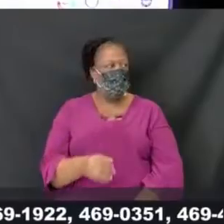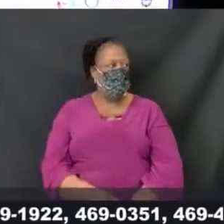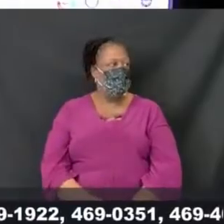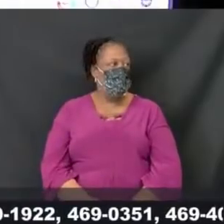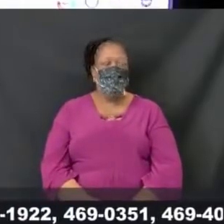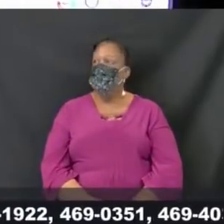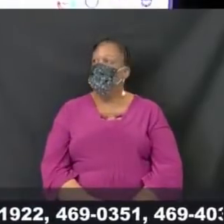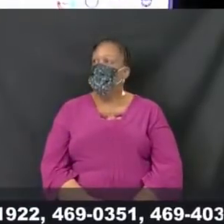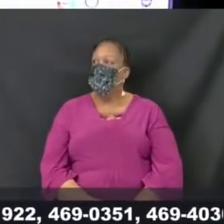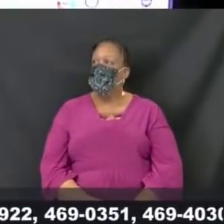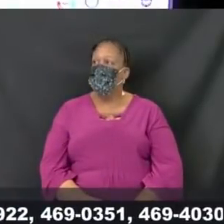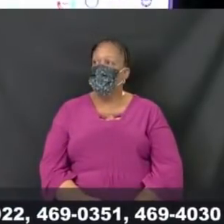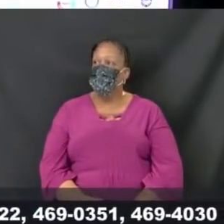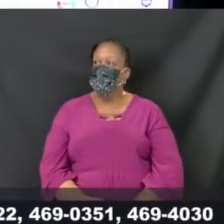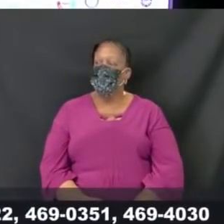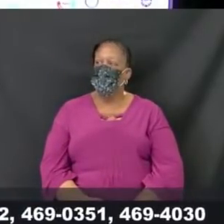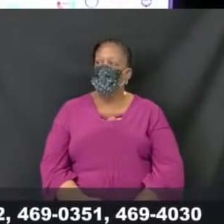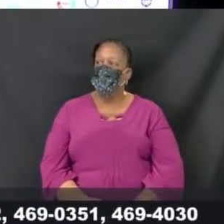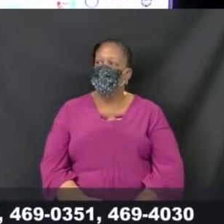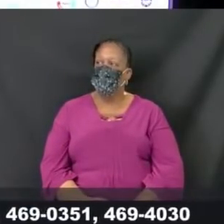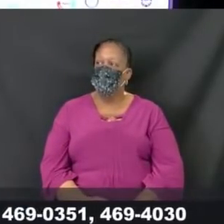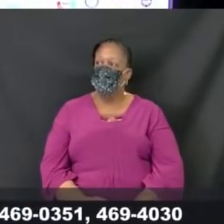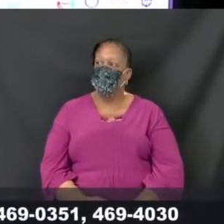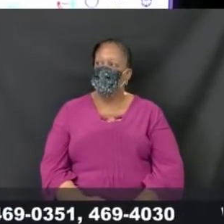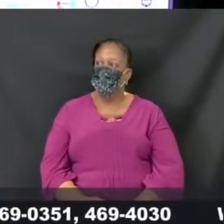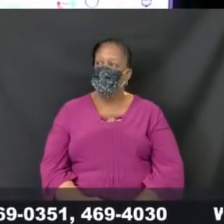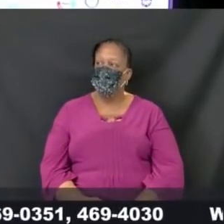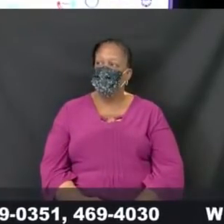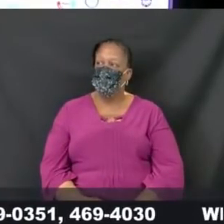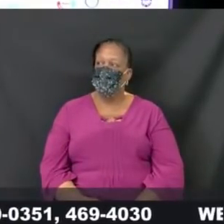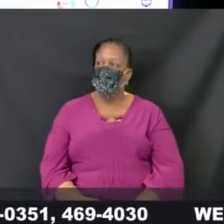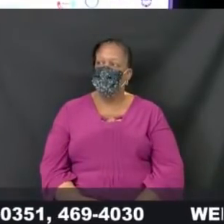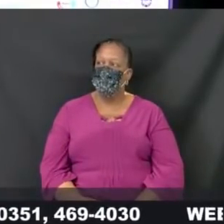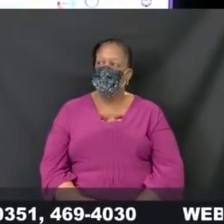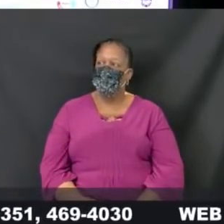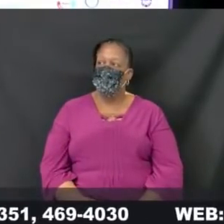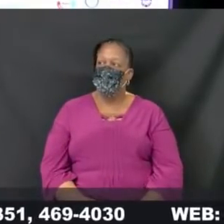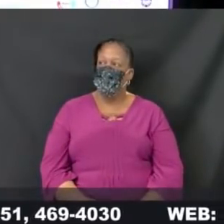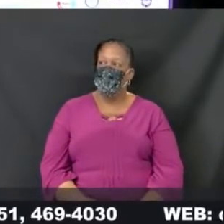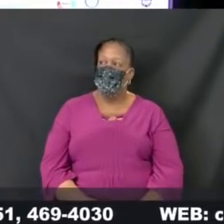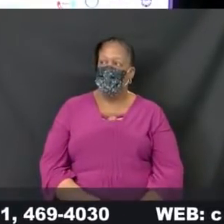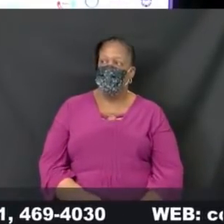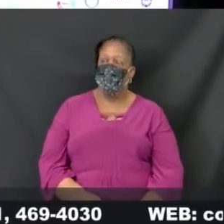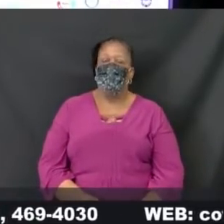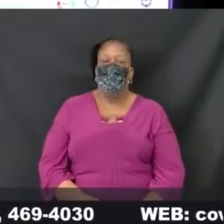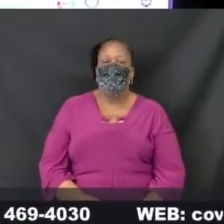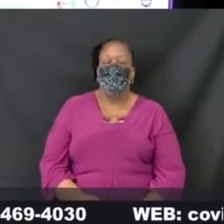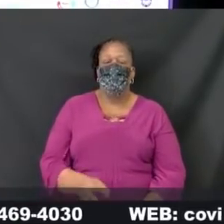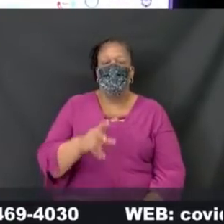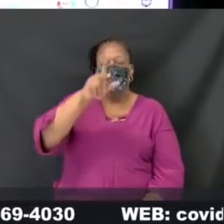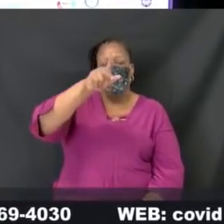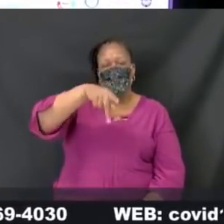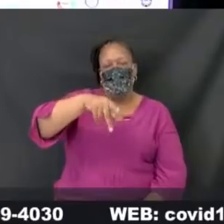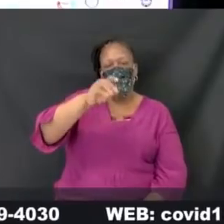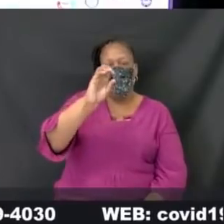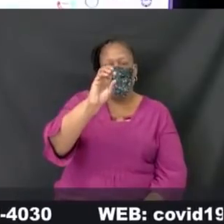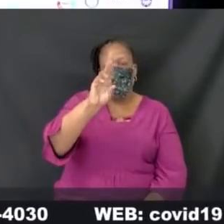The PCR test is highly sensitive, which means that if you